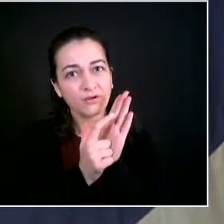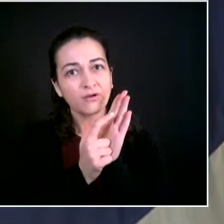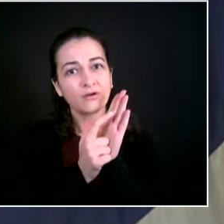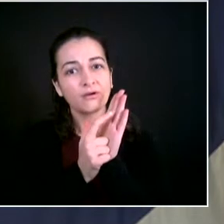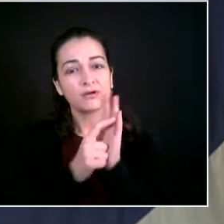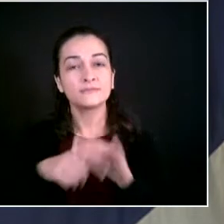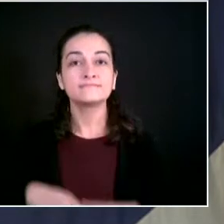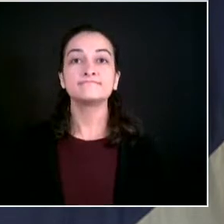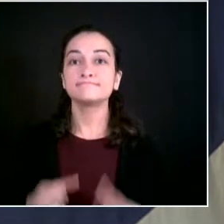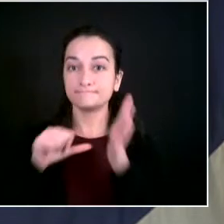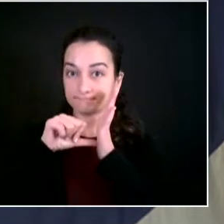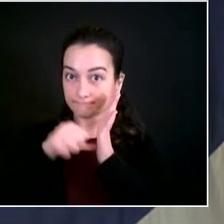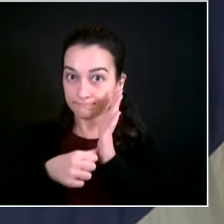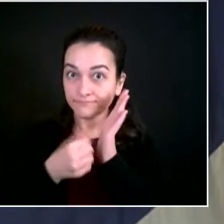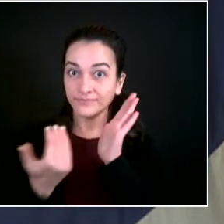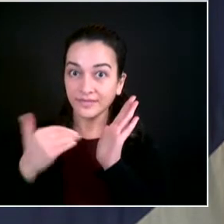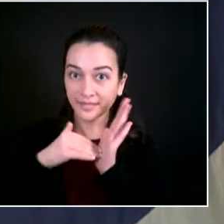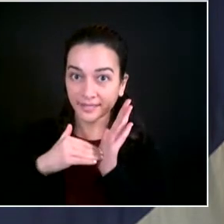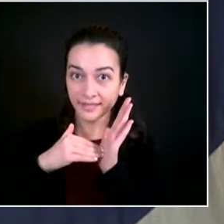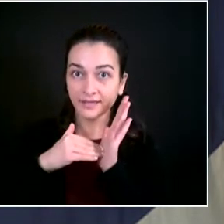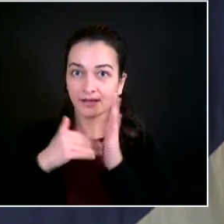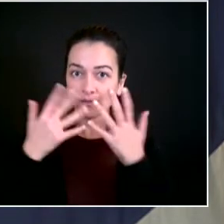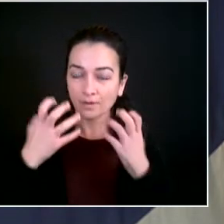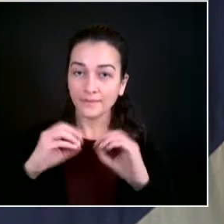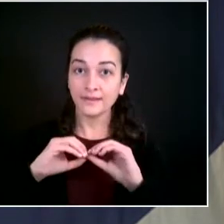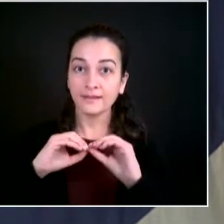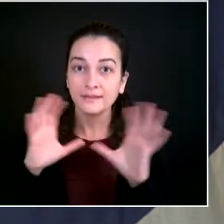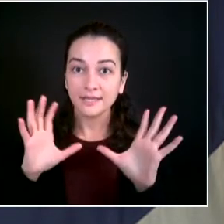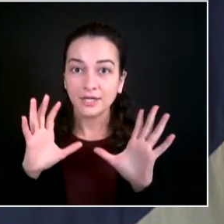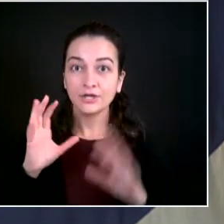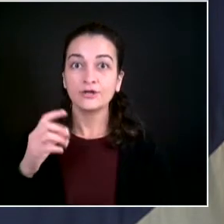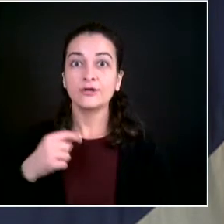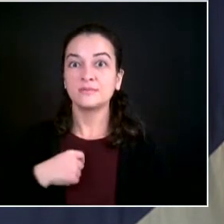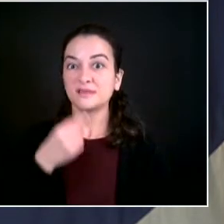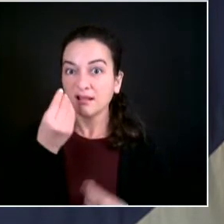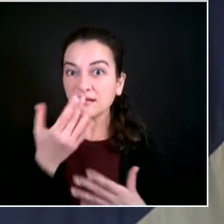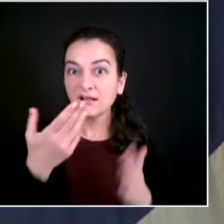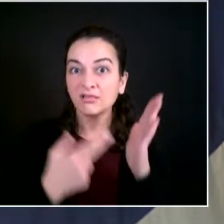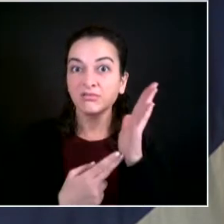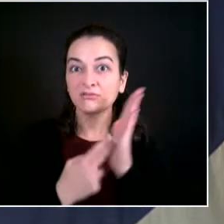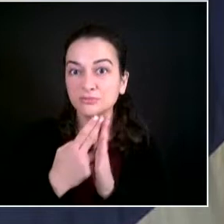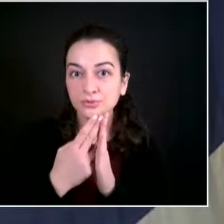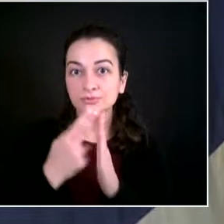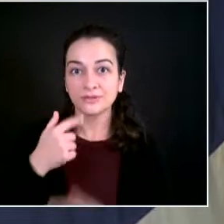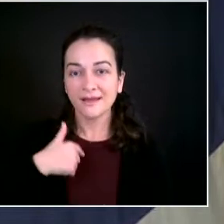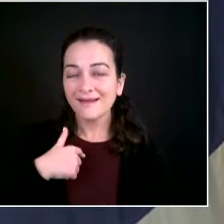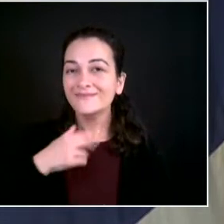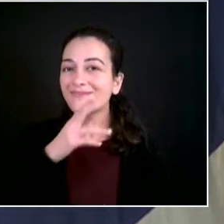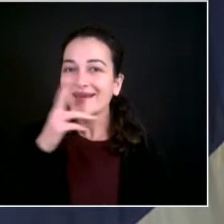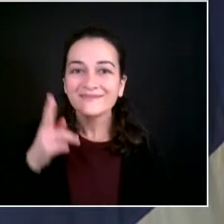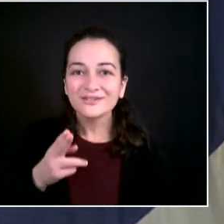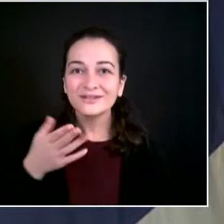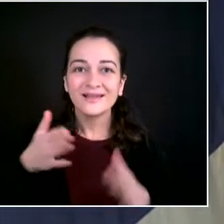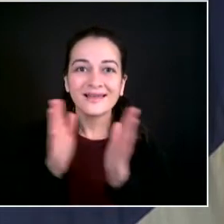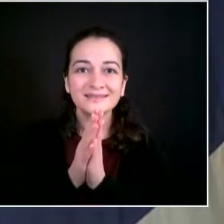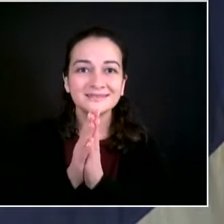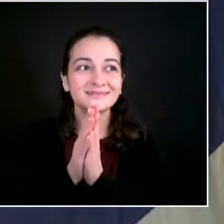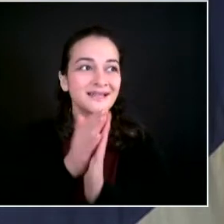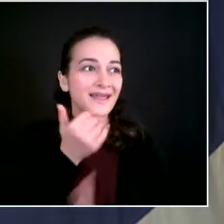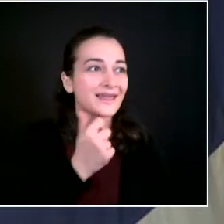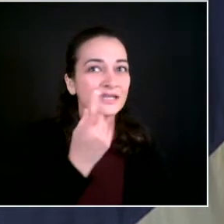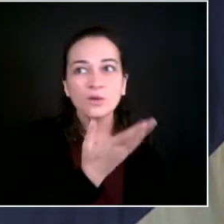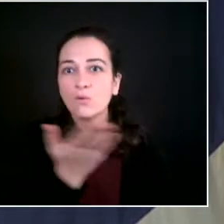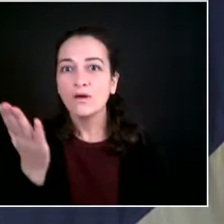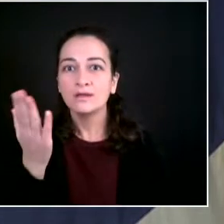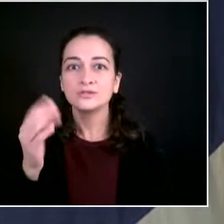clear. I never asked anyone to break the law on my behalf or on behalf of my